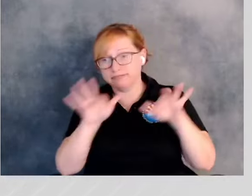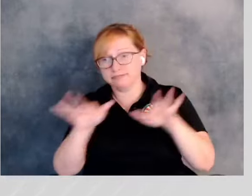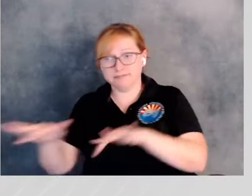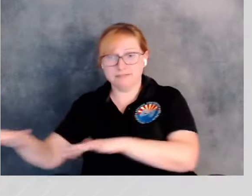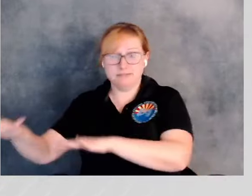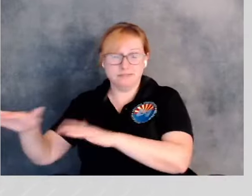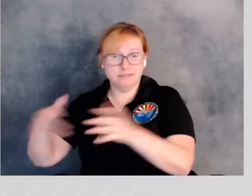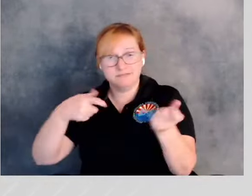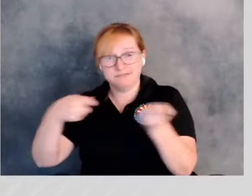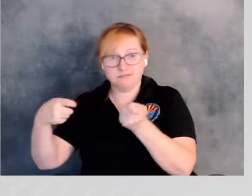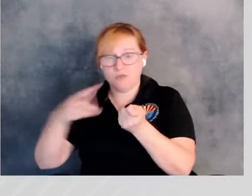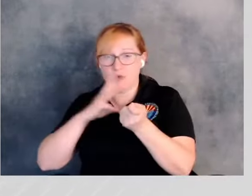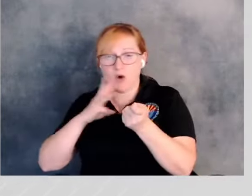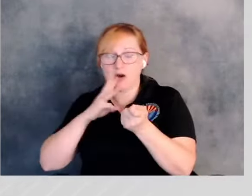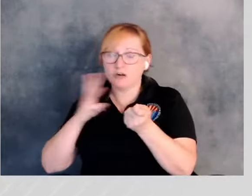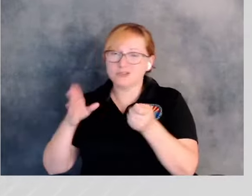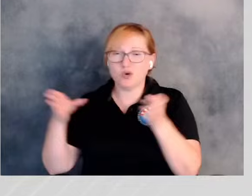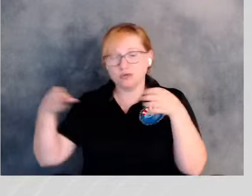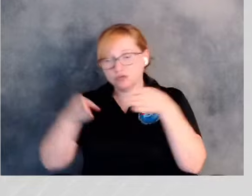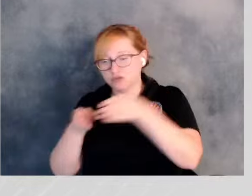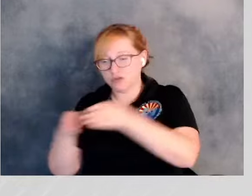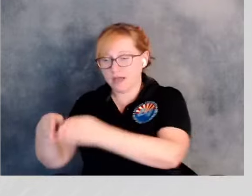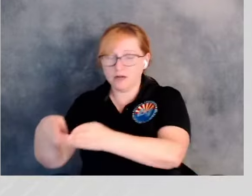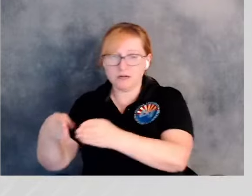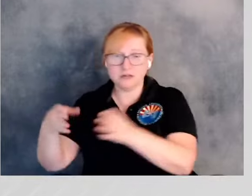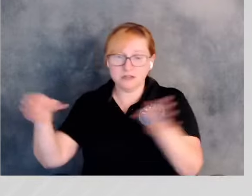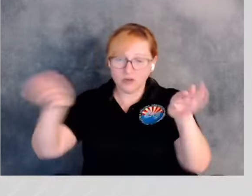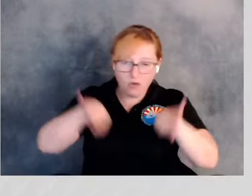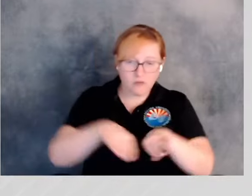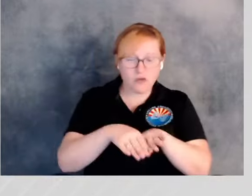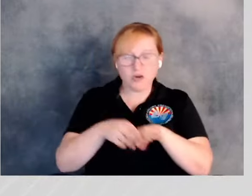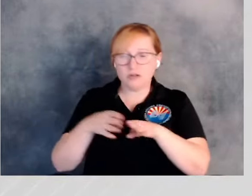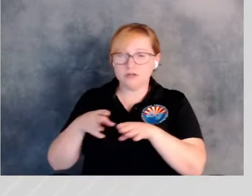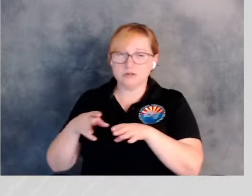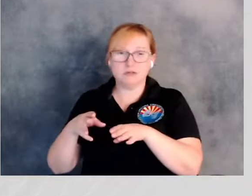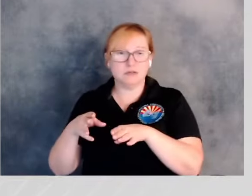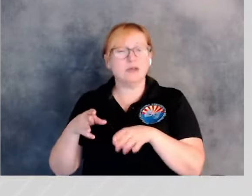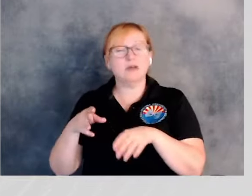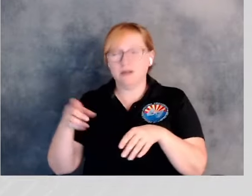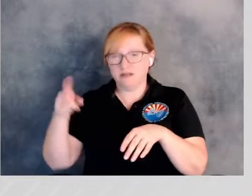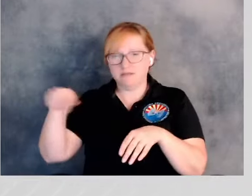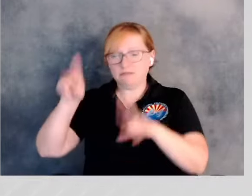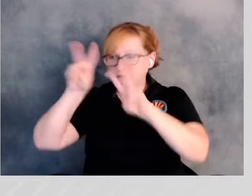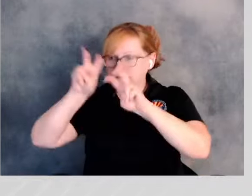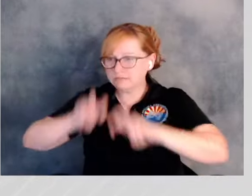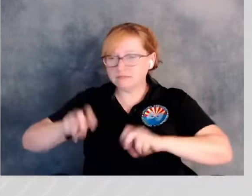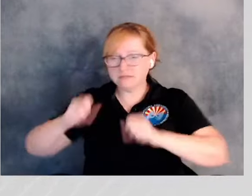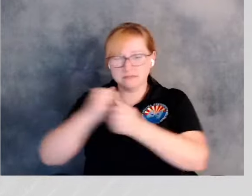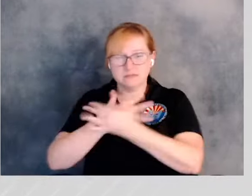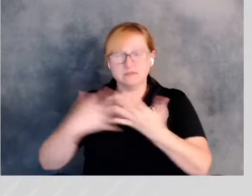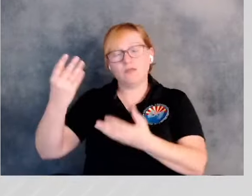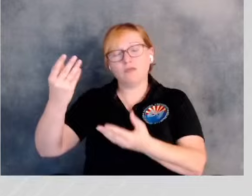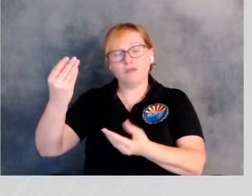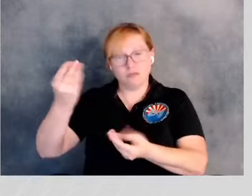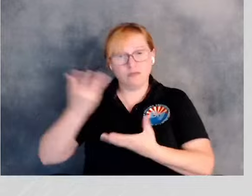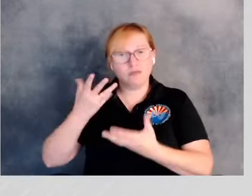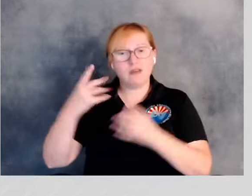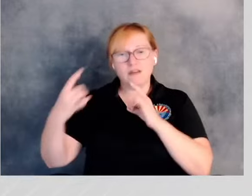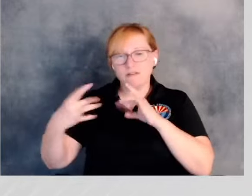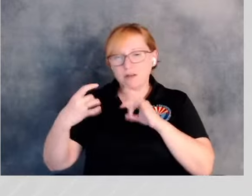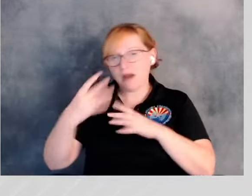our channels and culverts, and provide feedback and information on mitigation measures we can do.